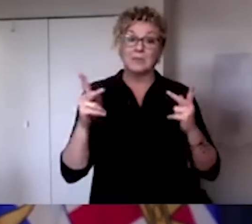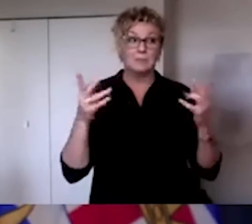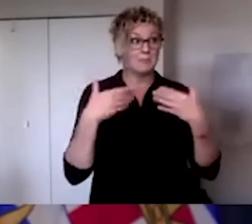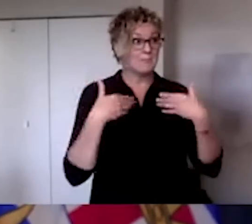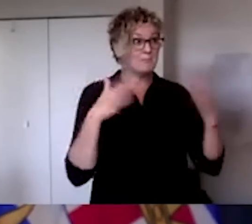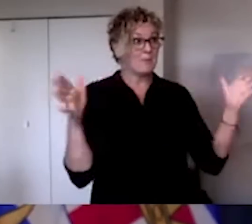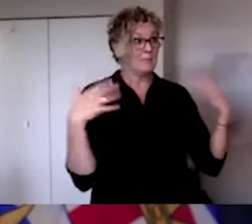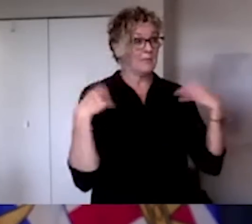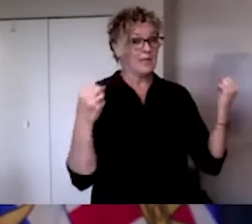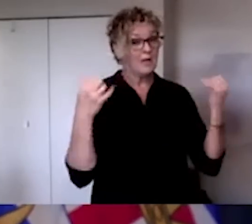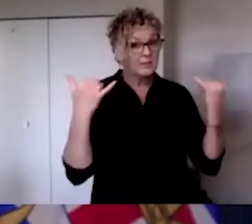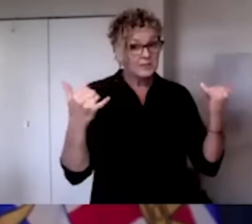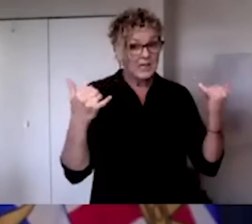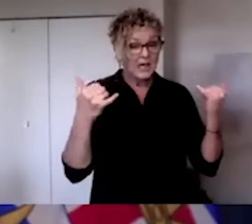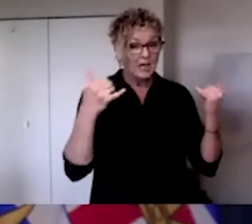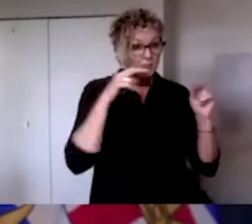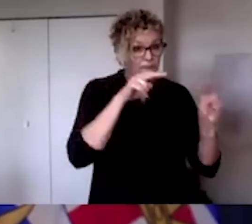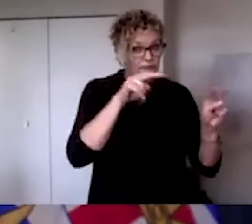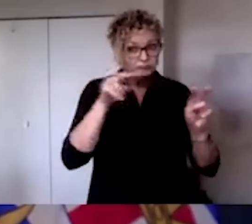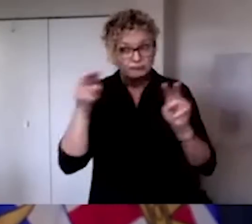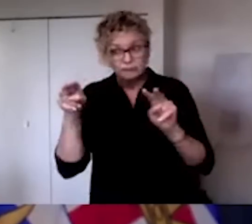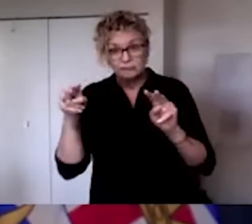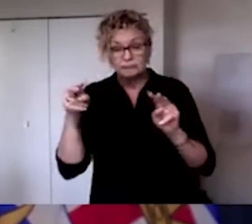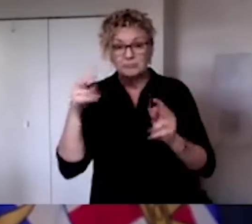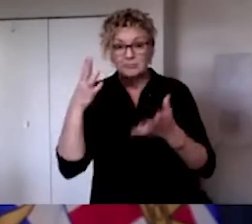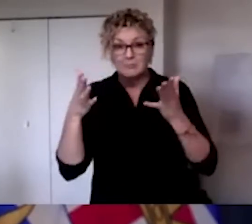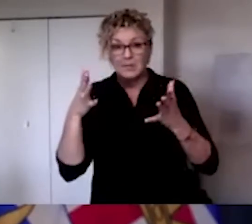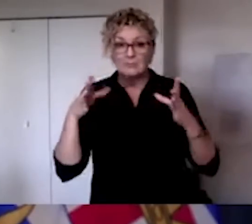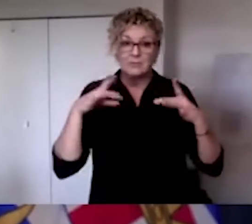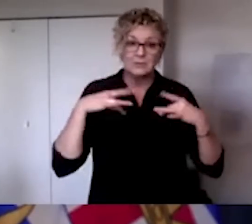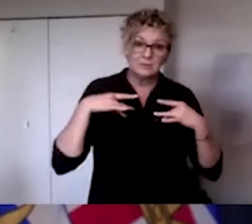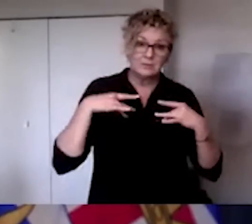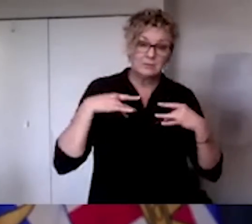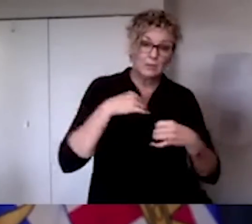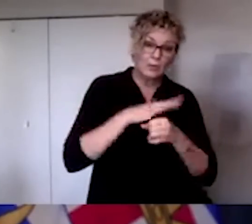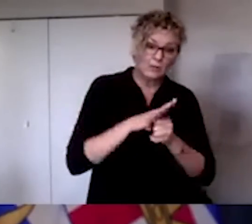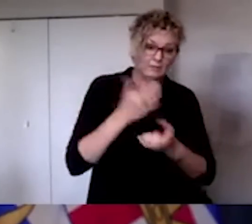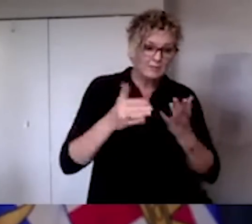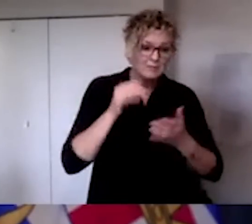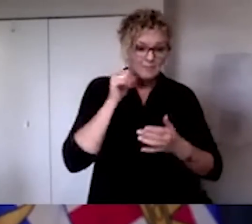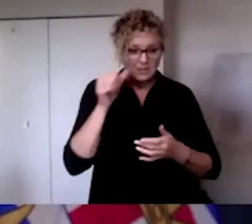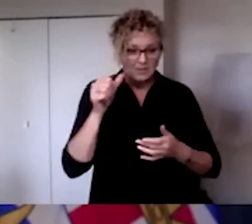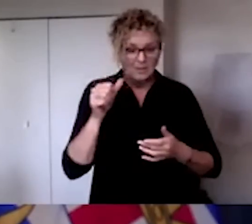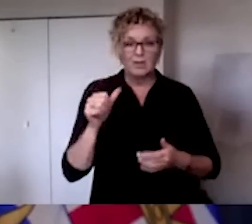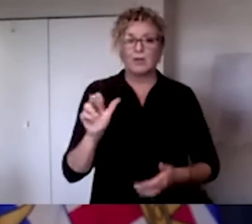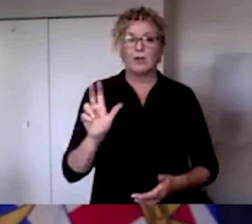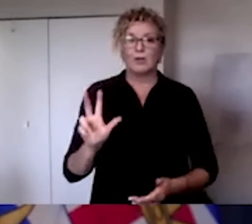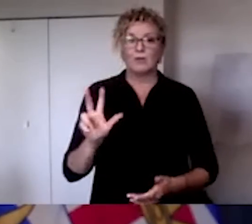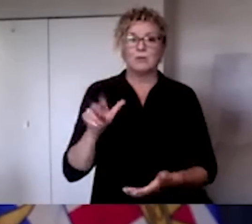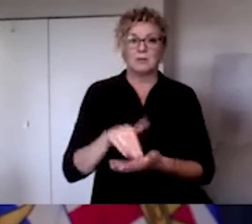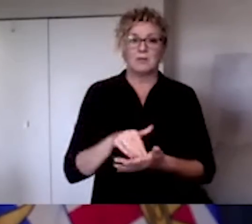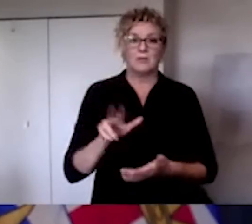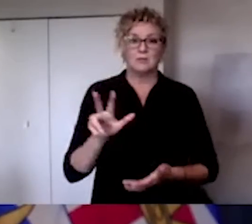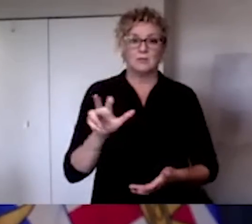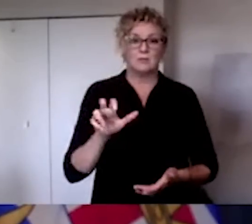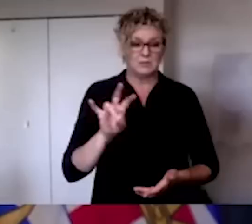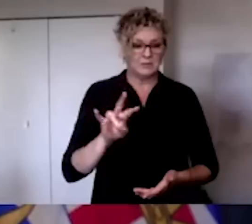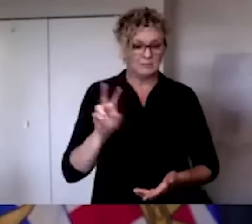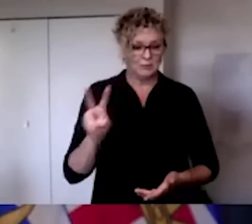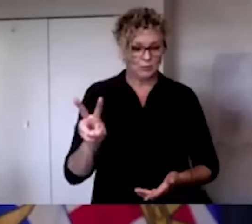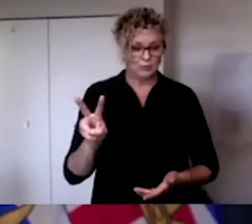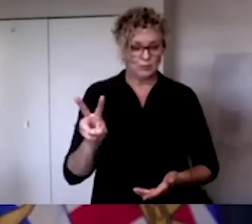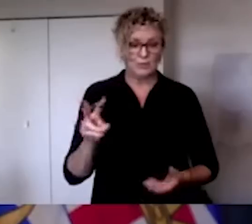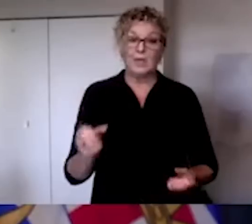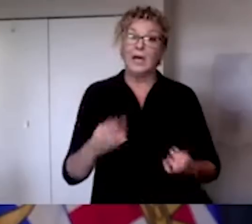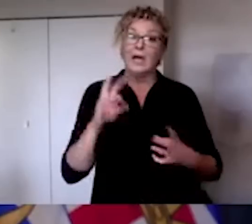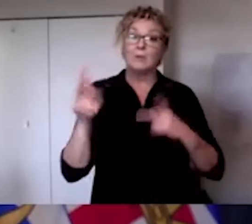these deaths and by the families and the caregivers and the communities who are suffering and grieving, and we send